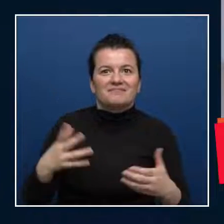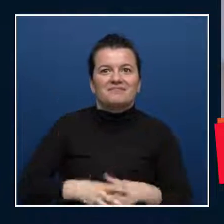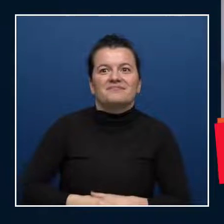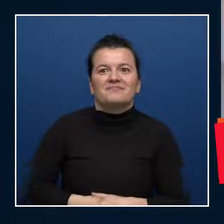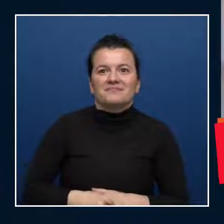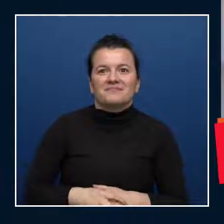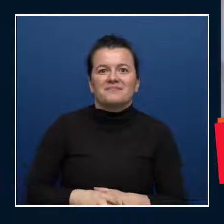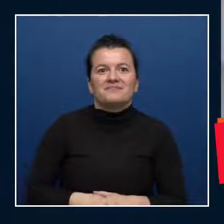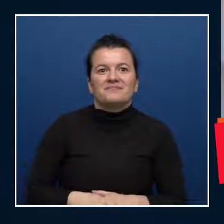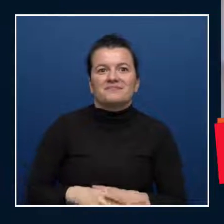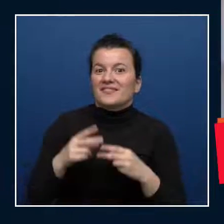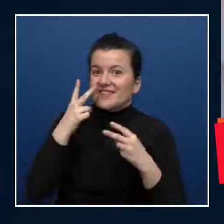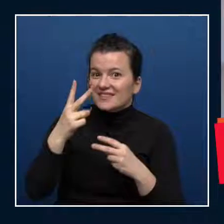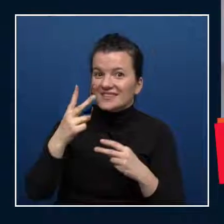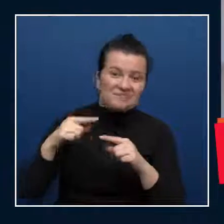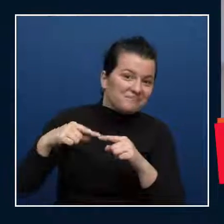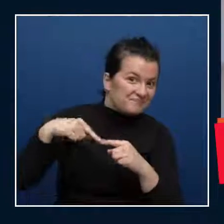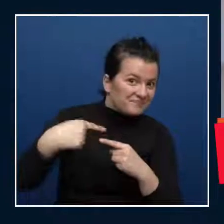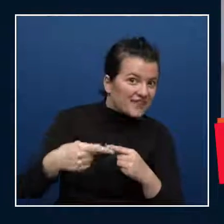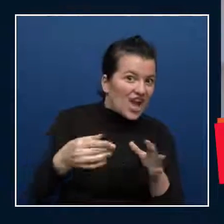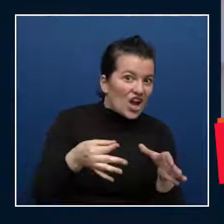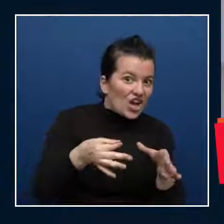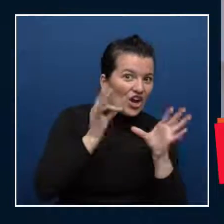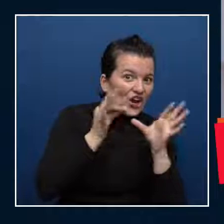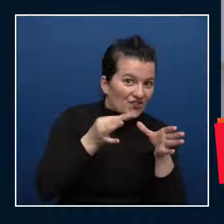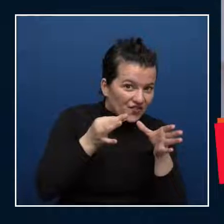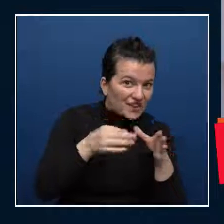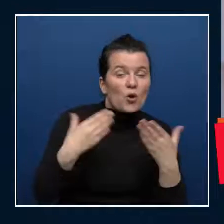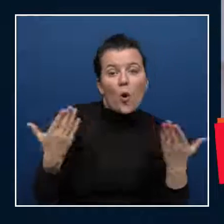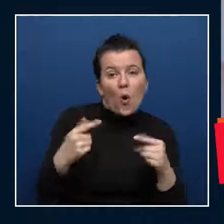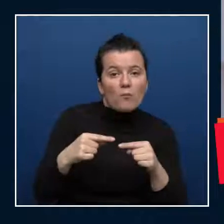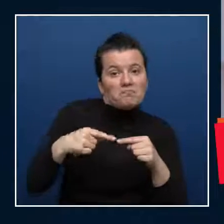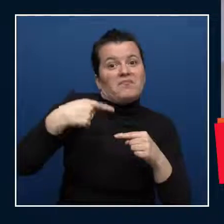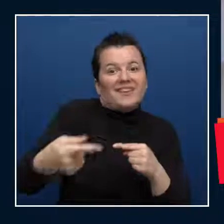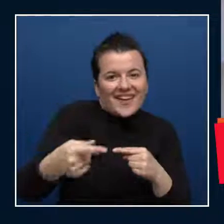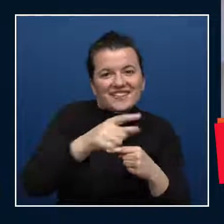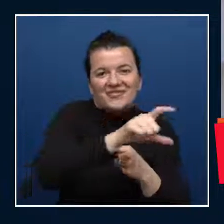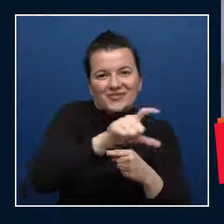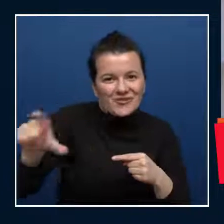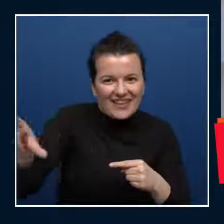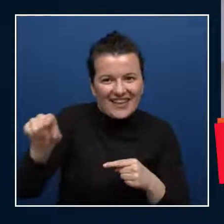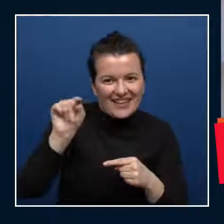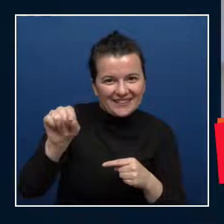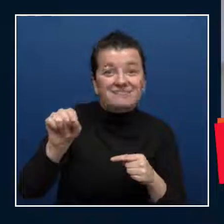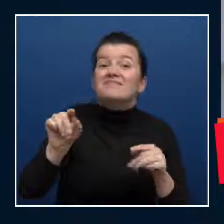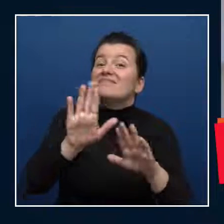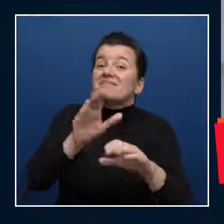hope to see you all in the Azure Snacks Cafe, and otherwise hope to see you next week. And stay safe.